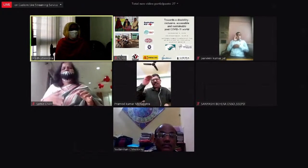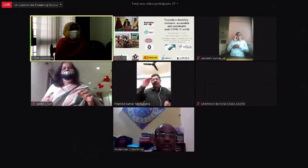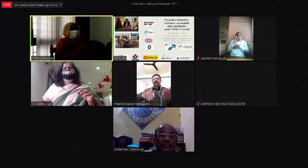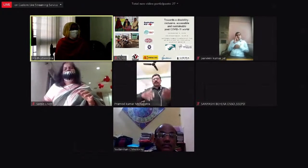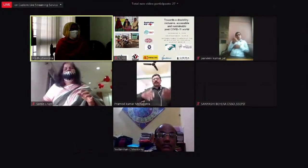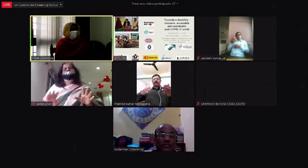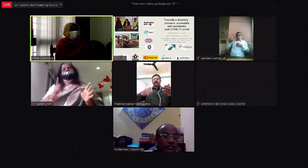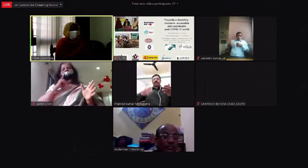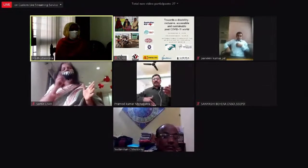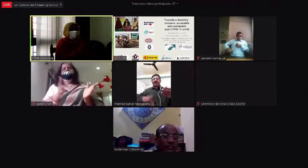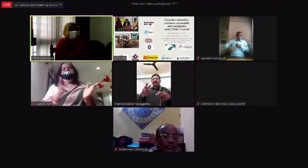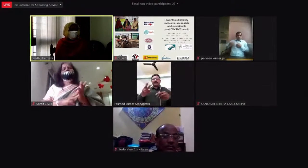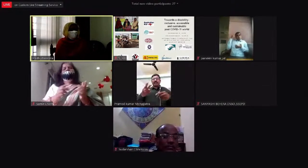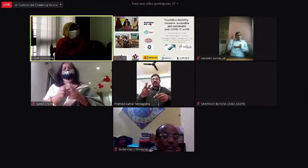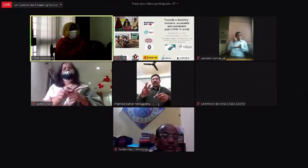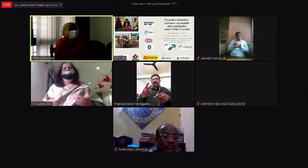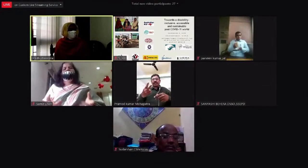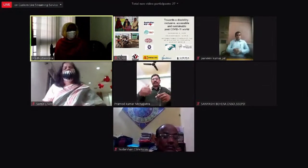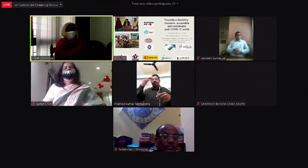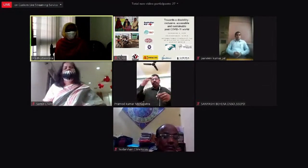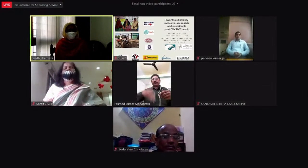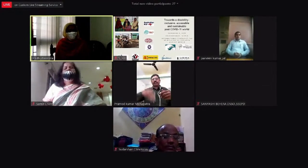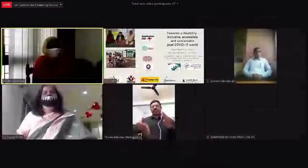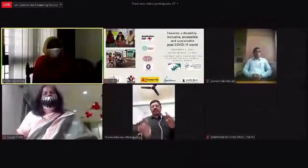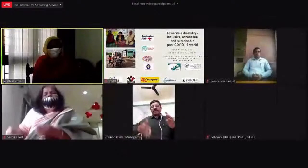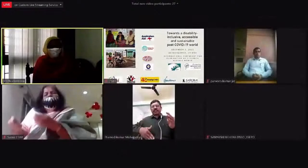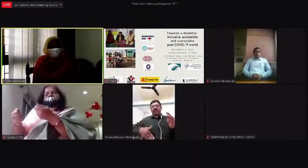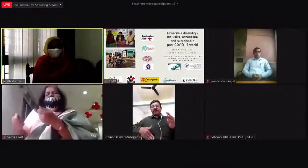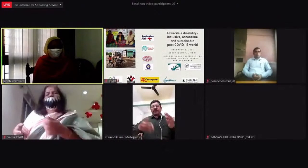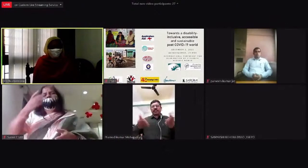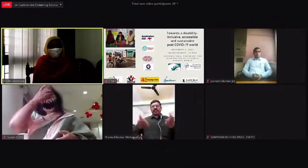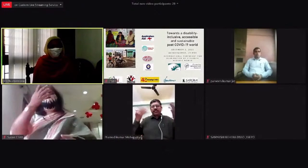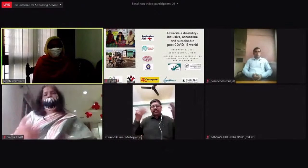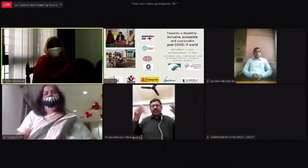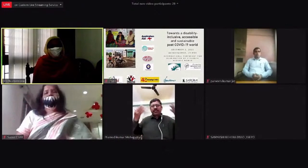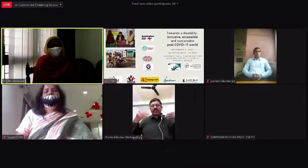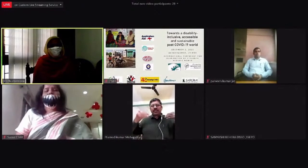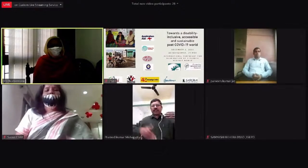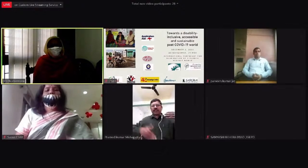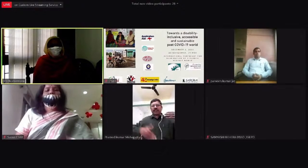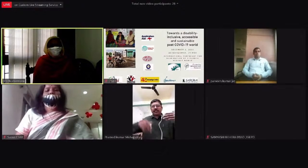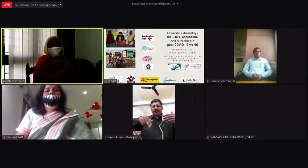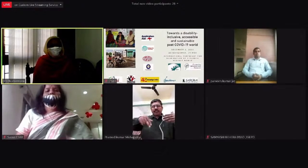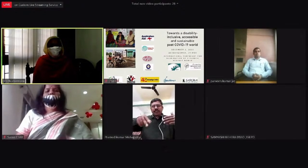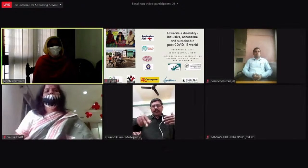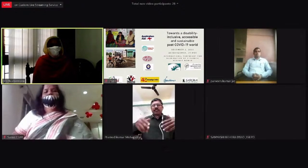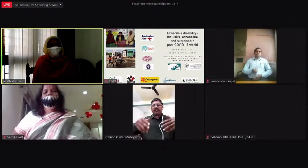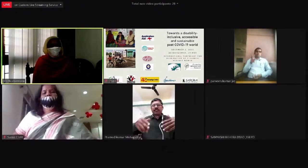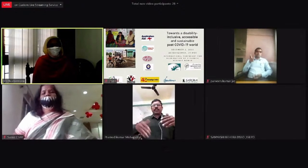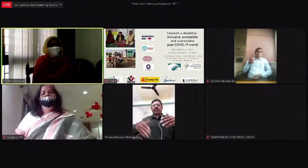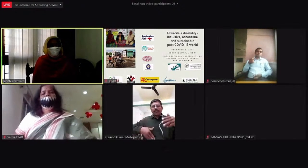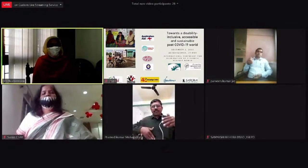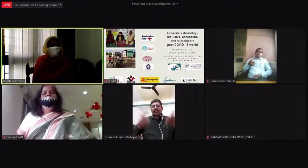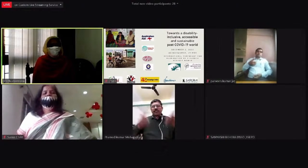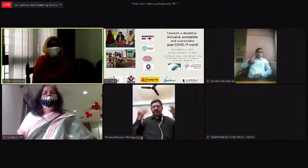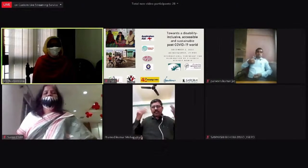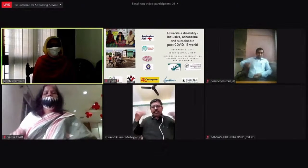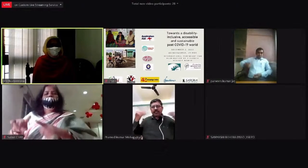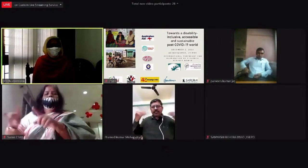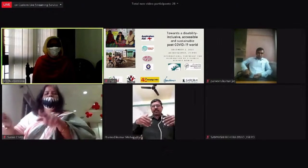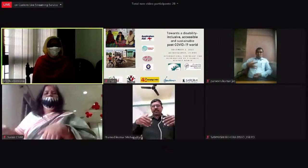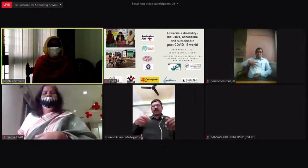And considering he's differently abled, it's very important that there should be a toilet in my